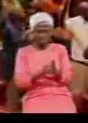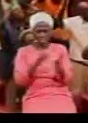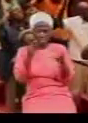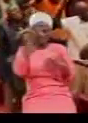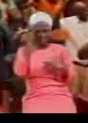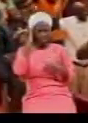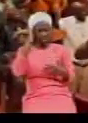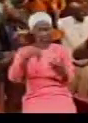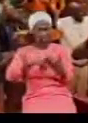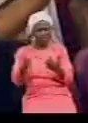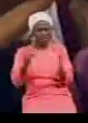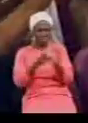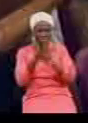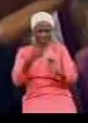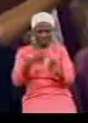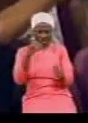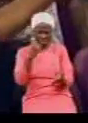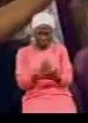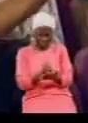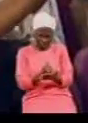in Jesus' name.